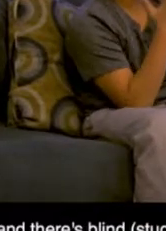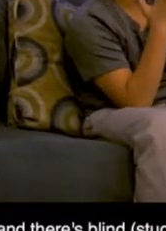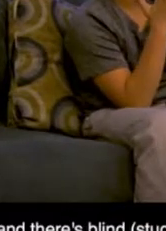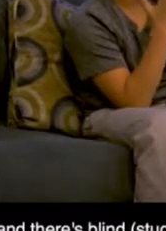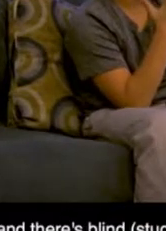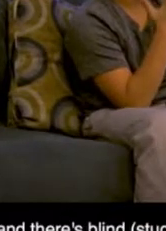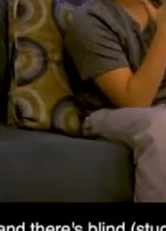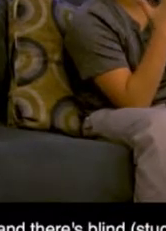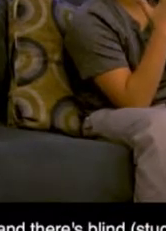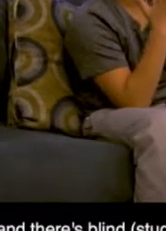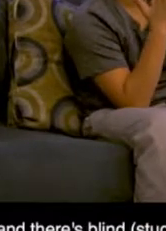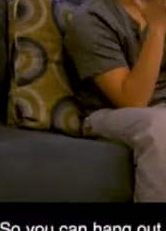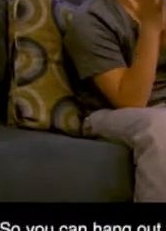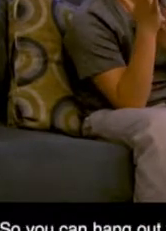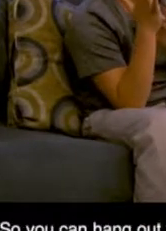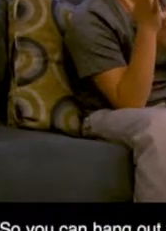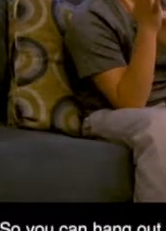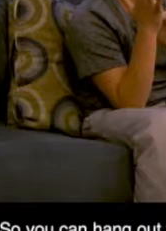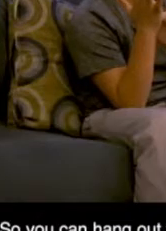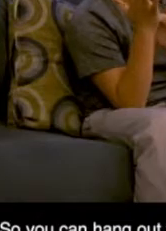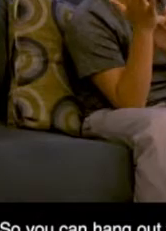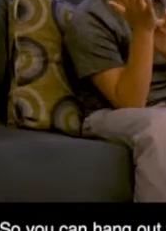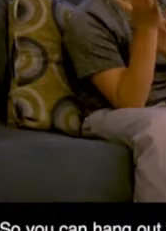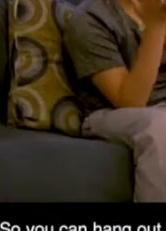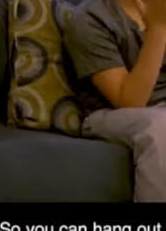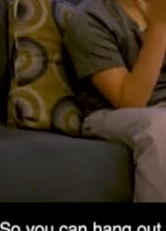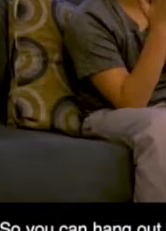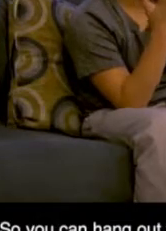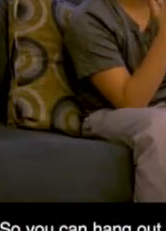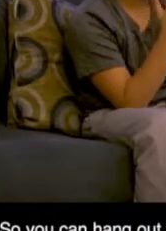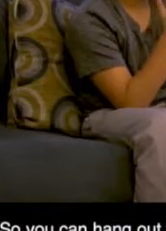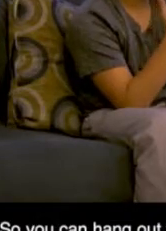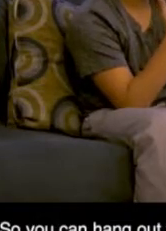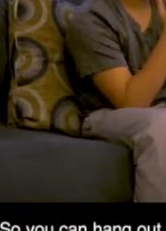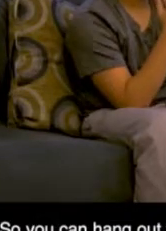there's staff there that's pretty cool. So you hang